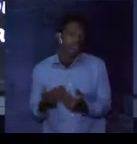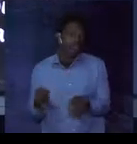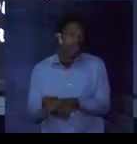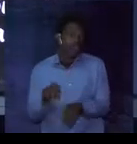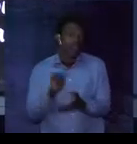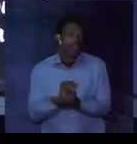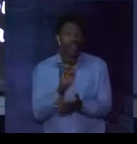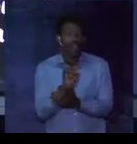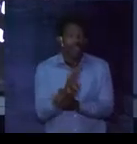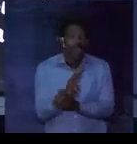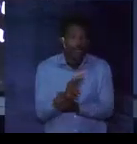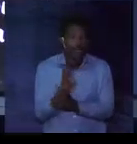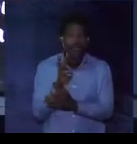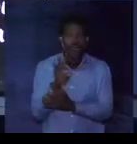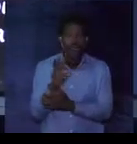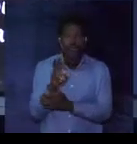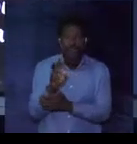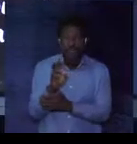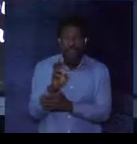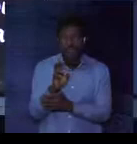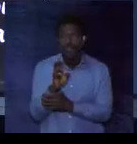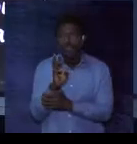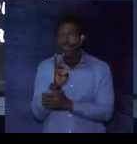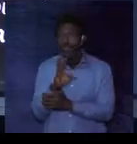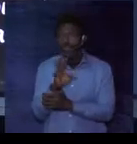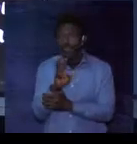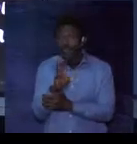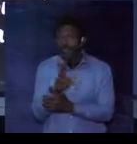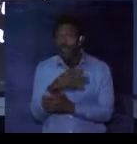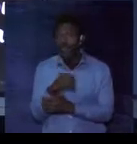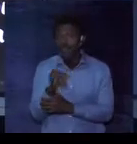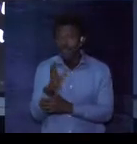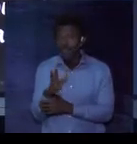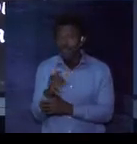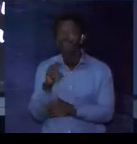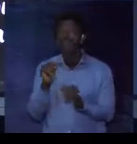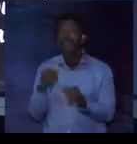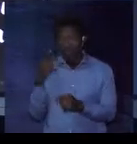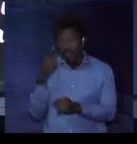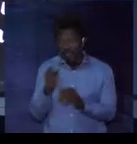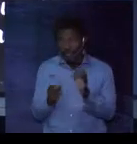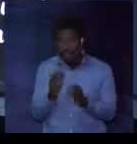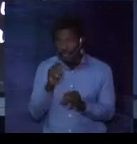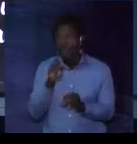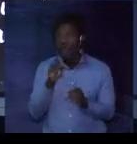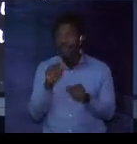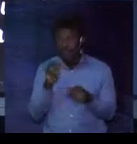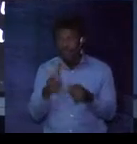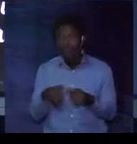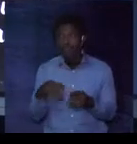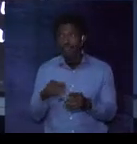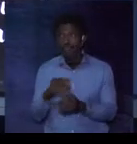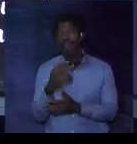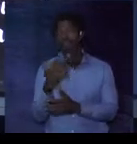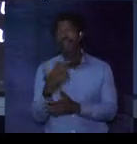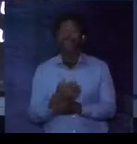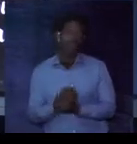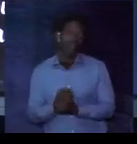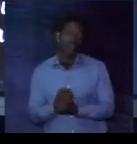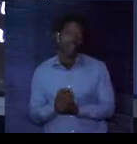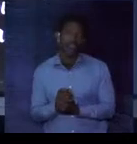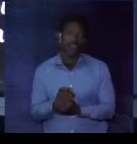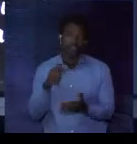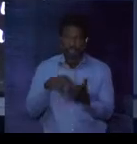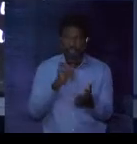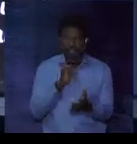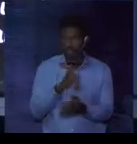652, 3. It's as simple as that. 12, 652, 3. So you can see, if you're able to read 3-digit numbers,